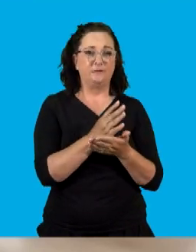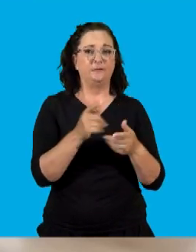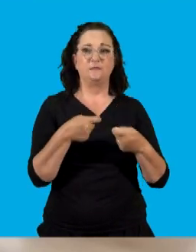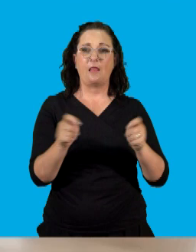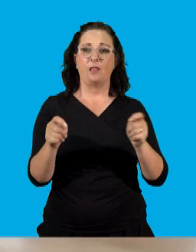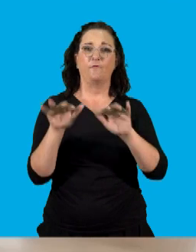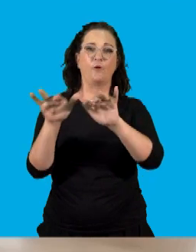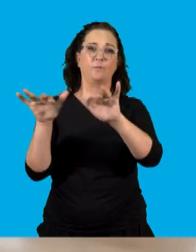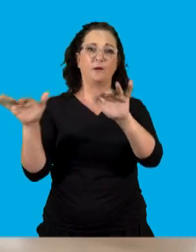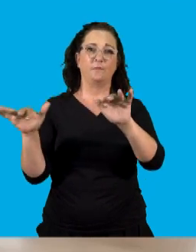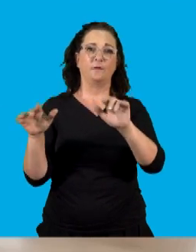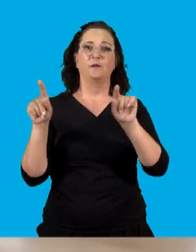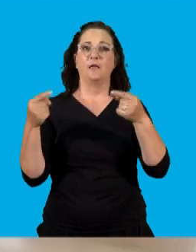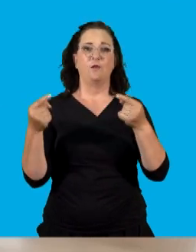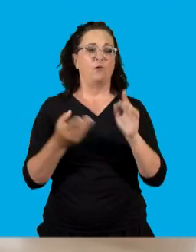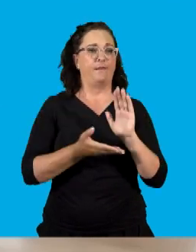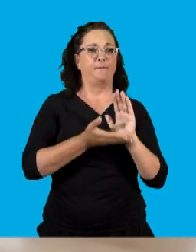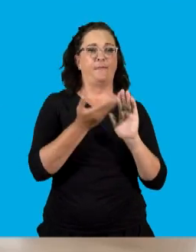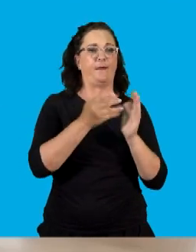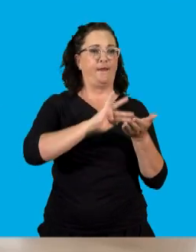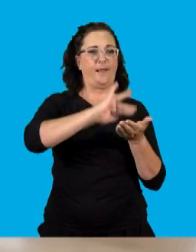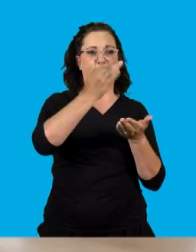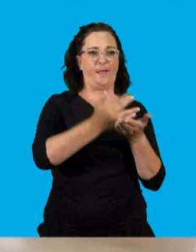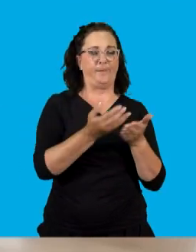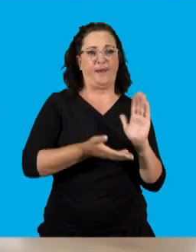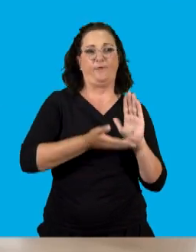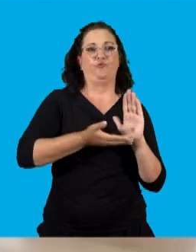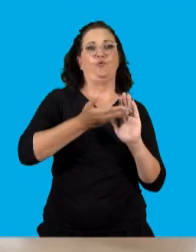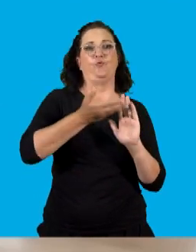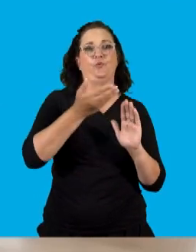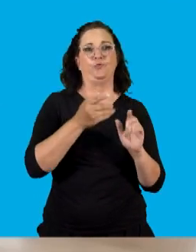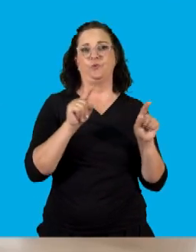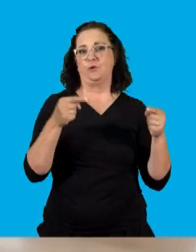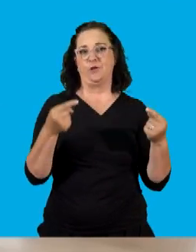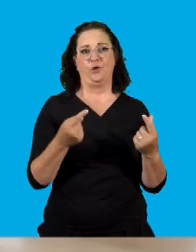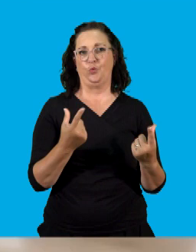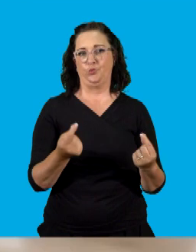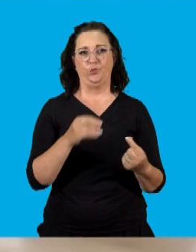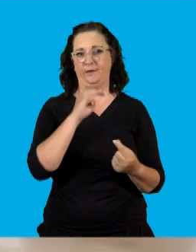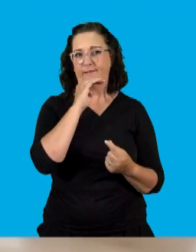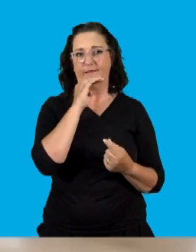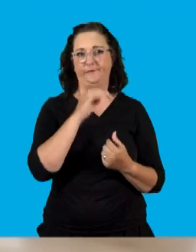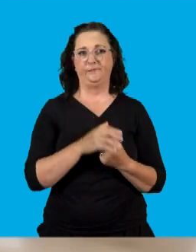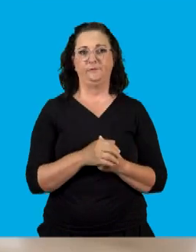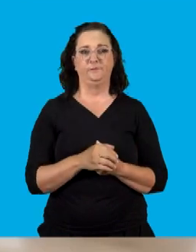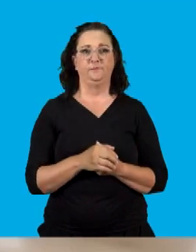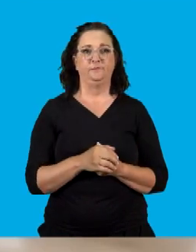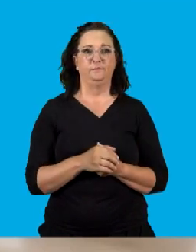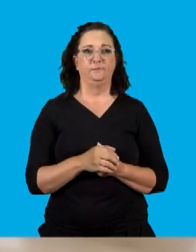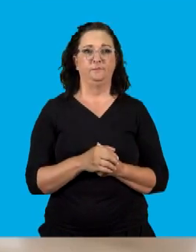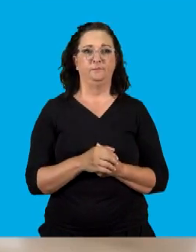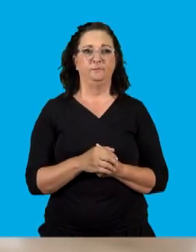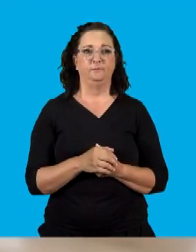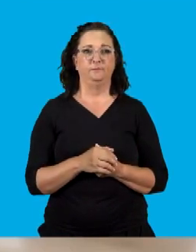shares to the public. So they cannot raise enough capital as they would want if they were able to do what? To list